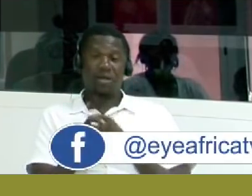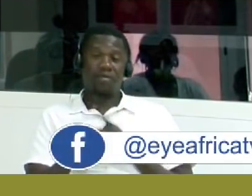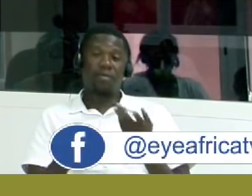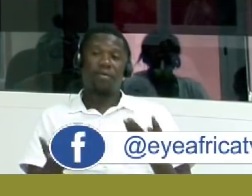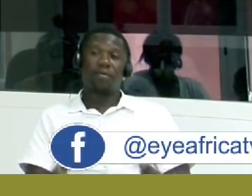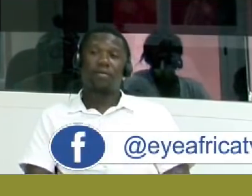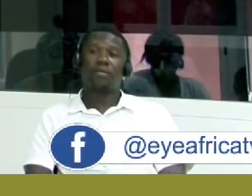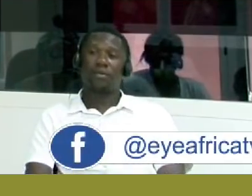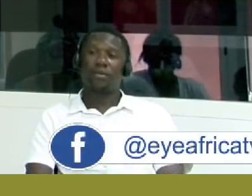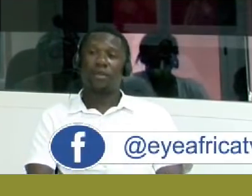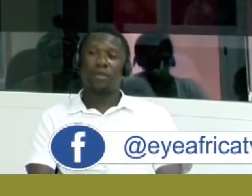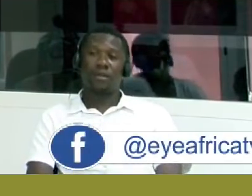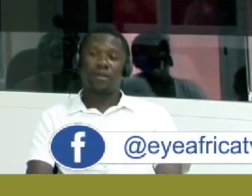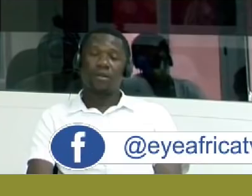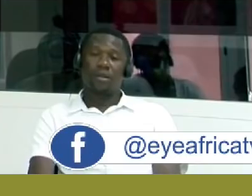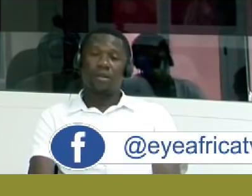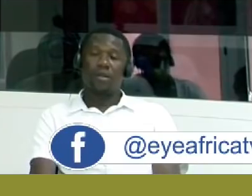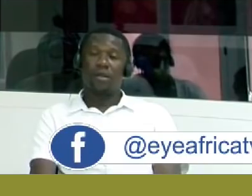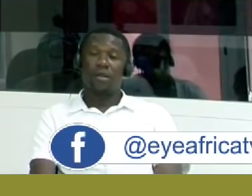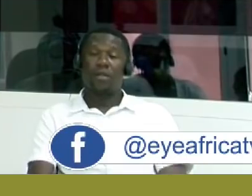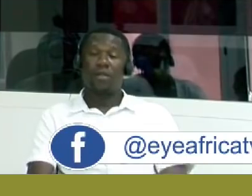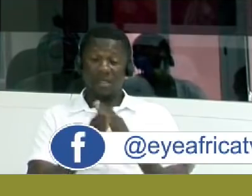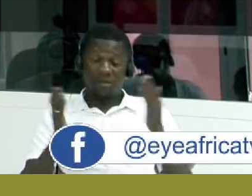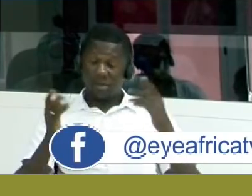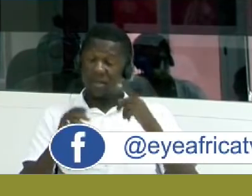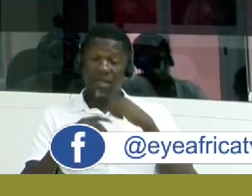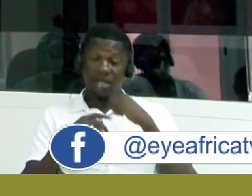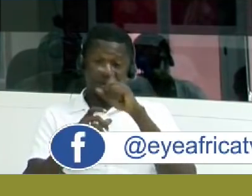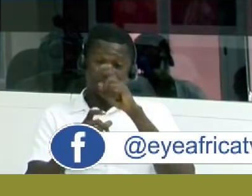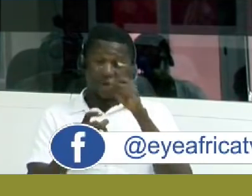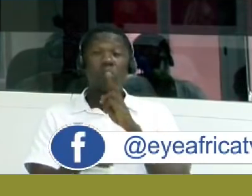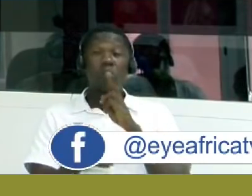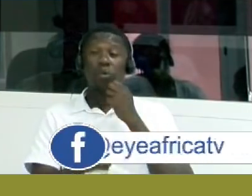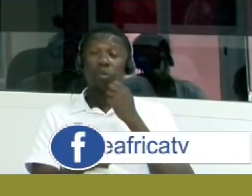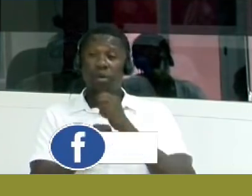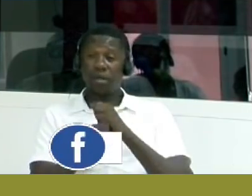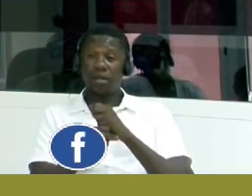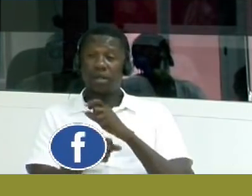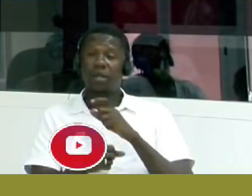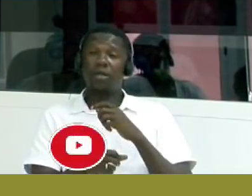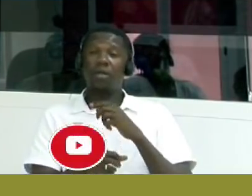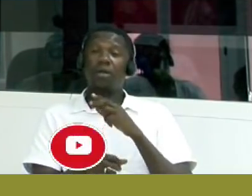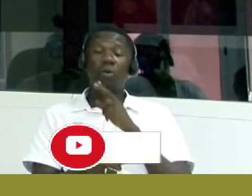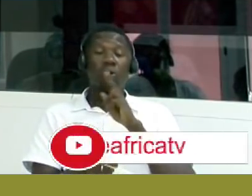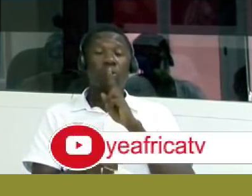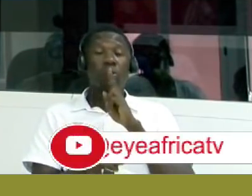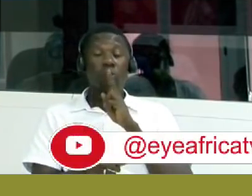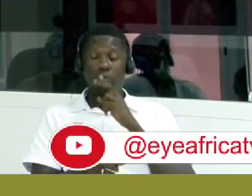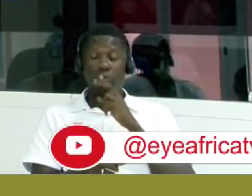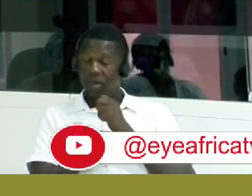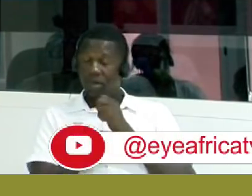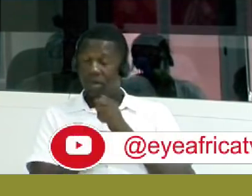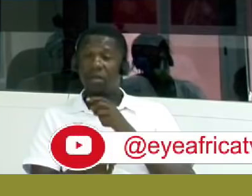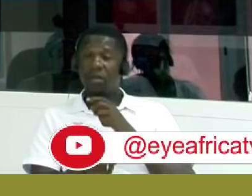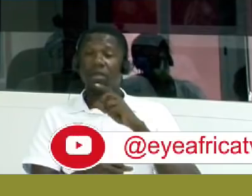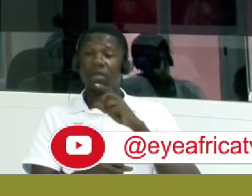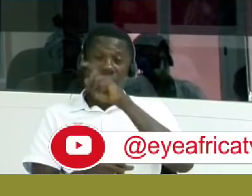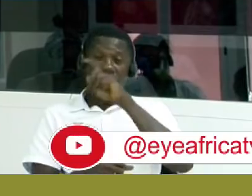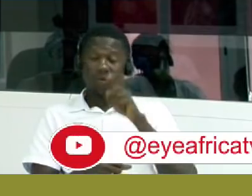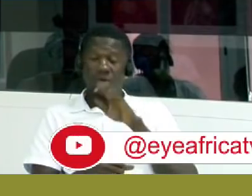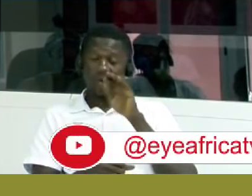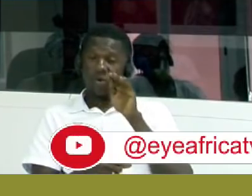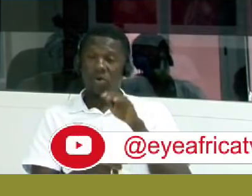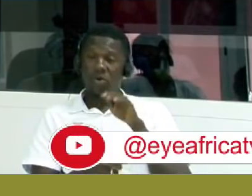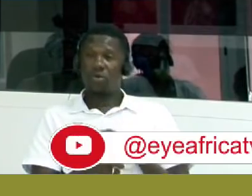It's the big elephant in the room. Who made that telephone call? It's my former minister. Who was the person you told don't interfere